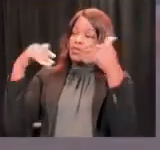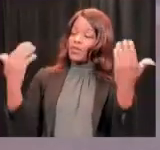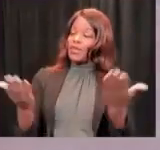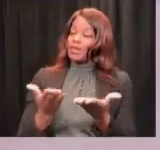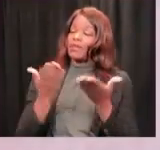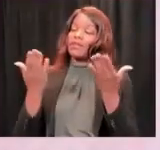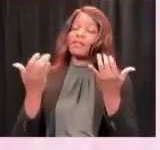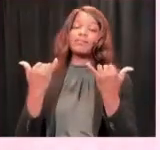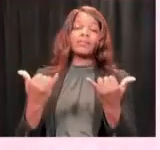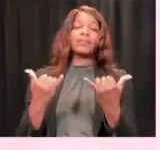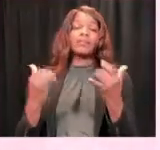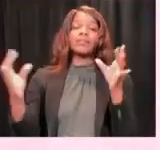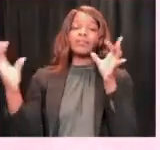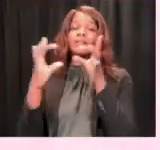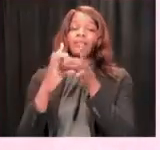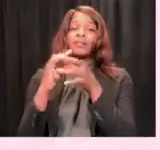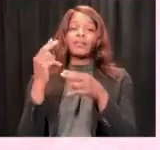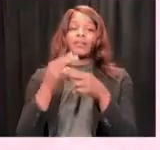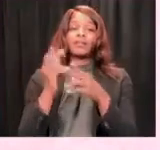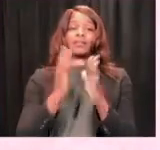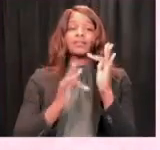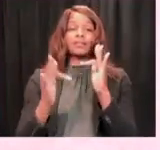of Jesus.